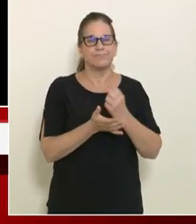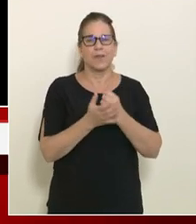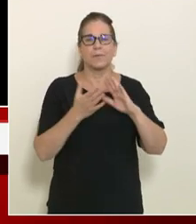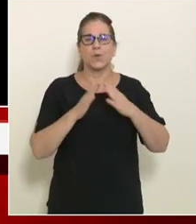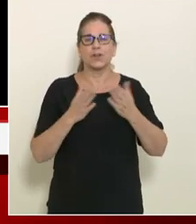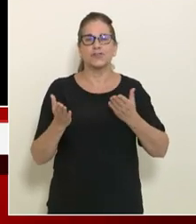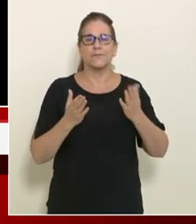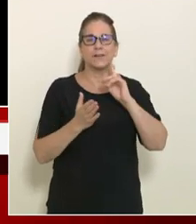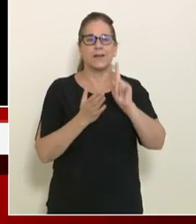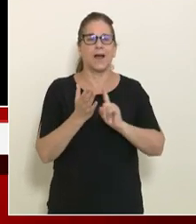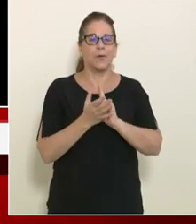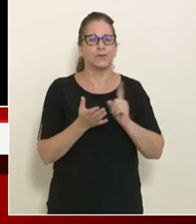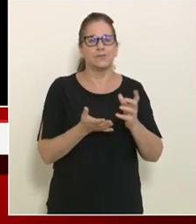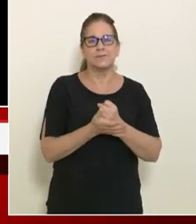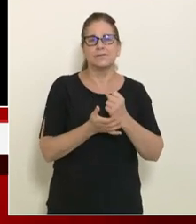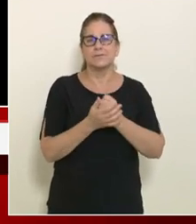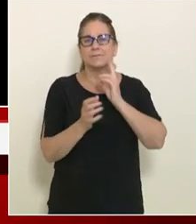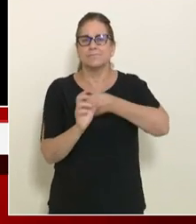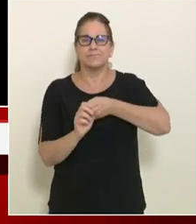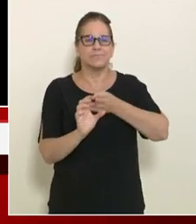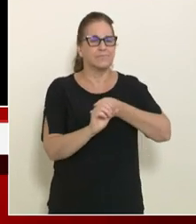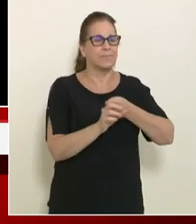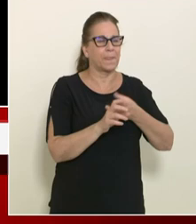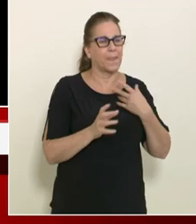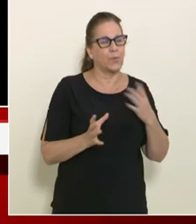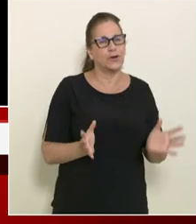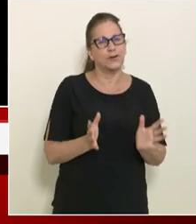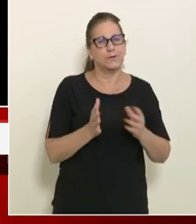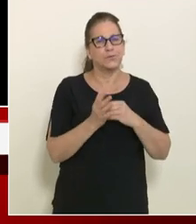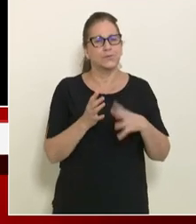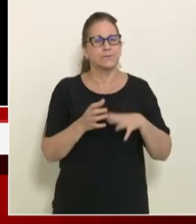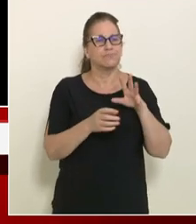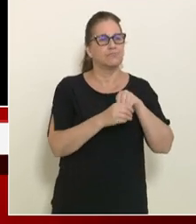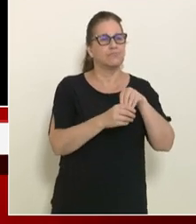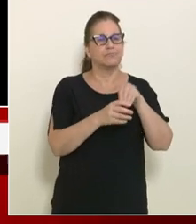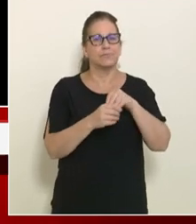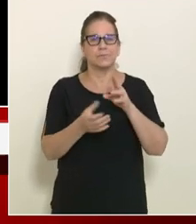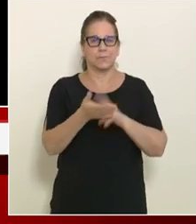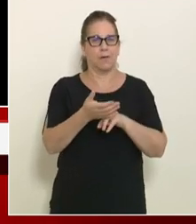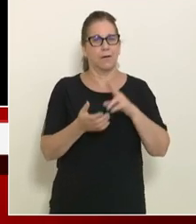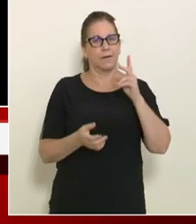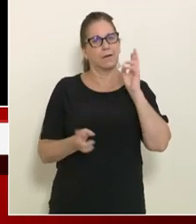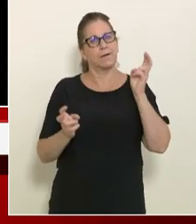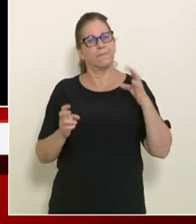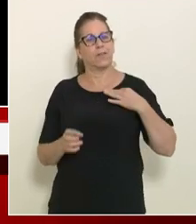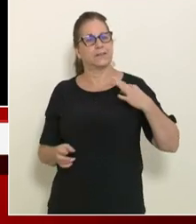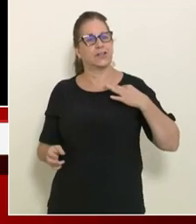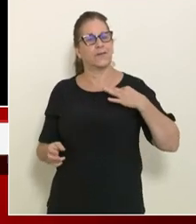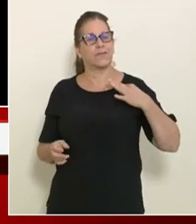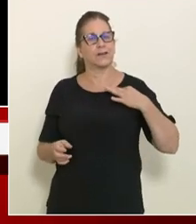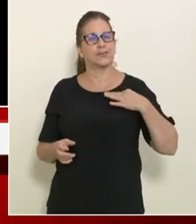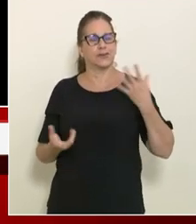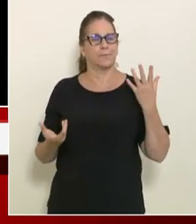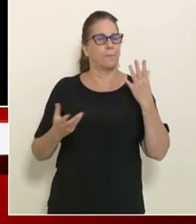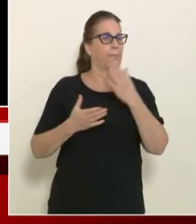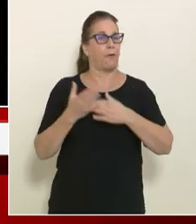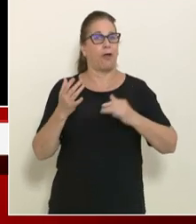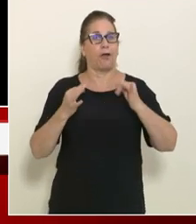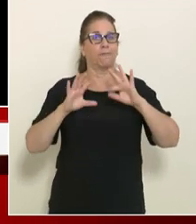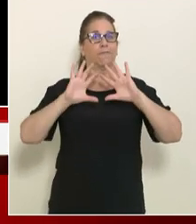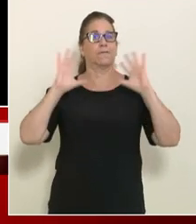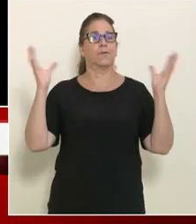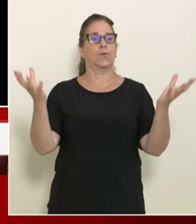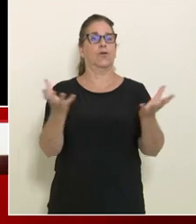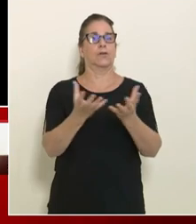home posture. And so we continue to encourage students to do so and log their hours accordingly. As we go forward,